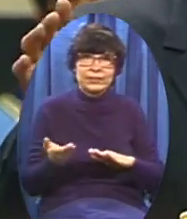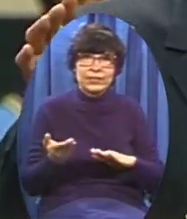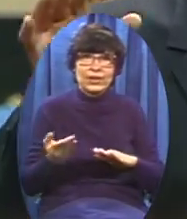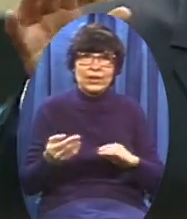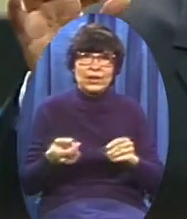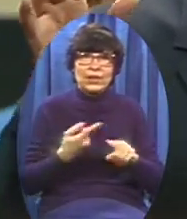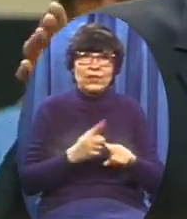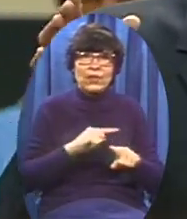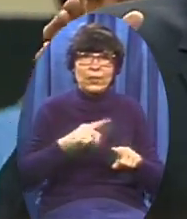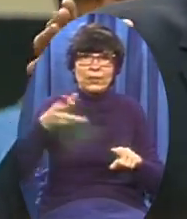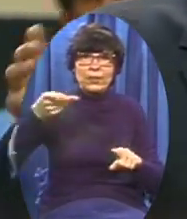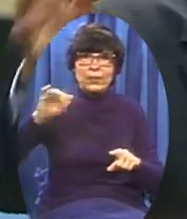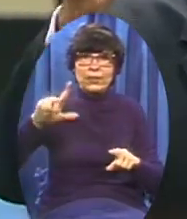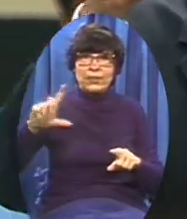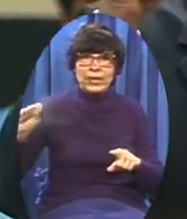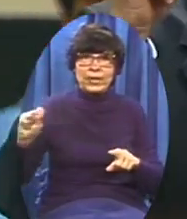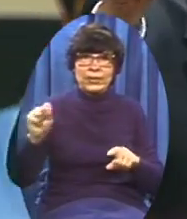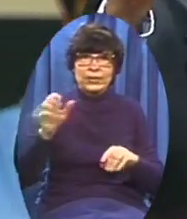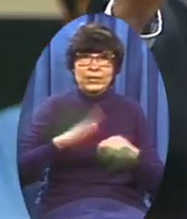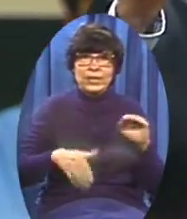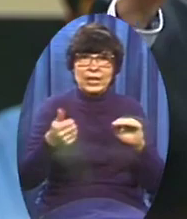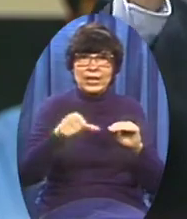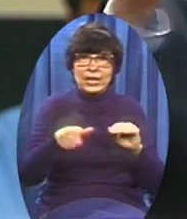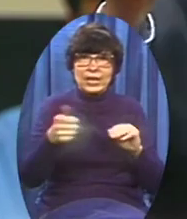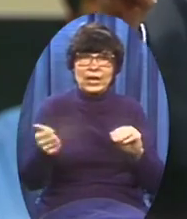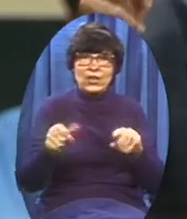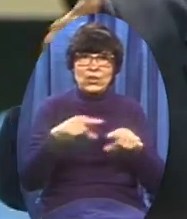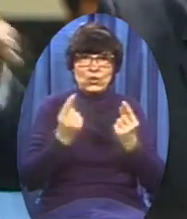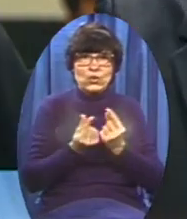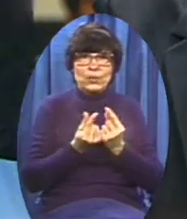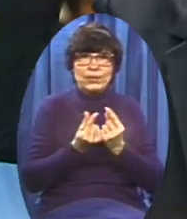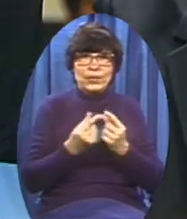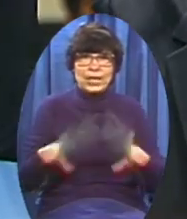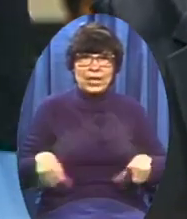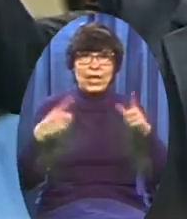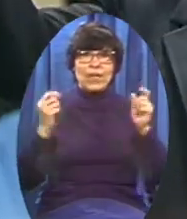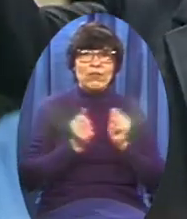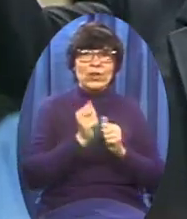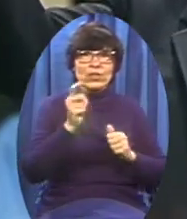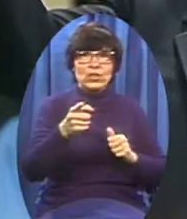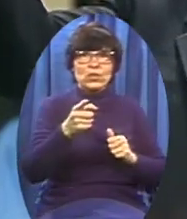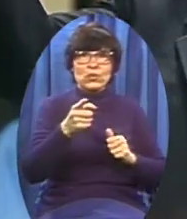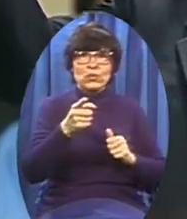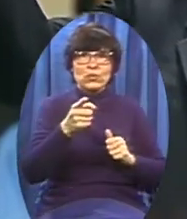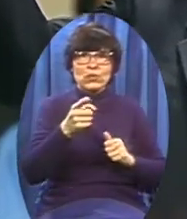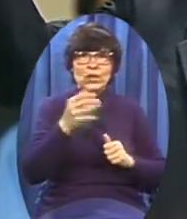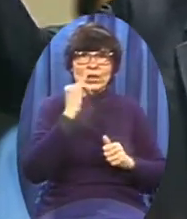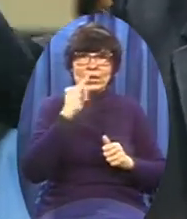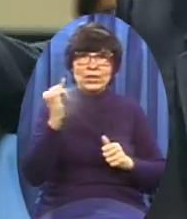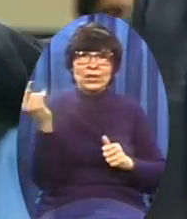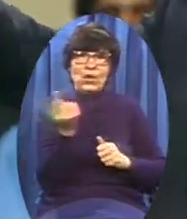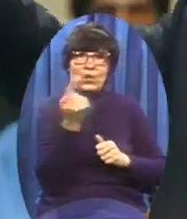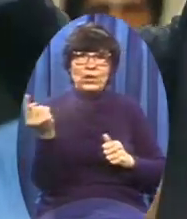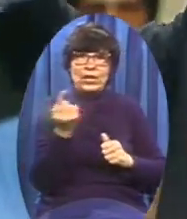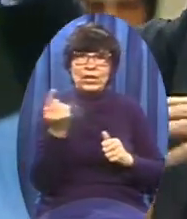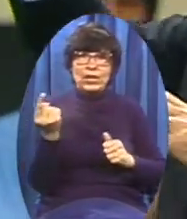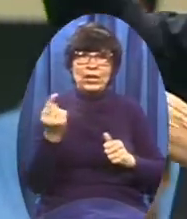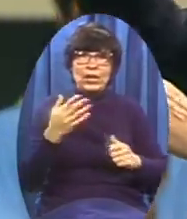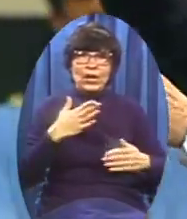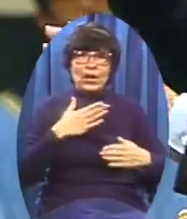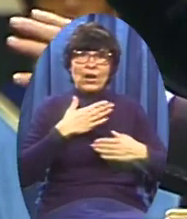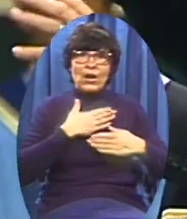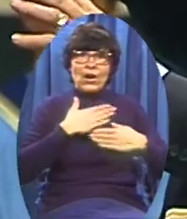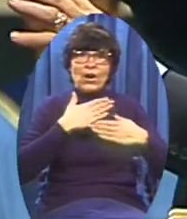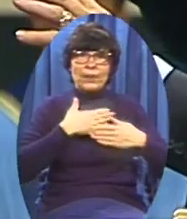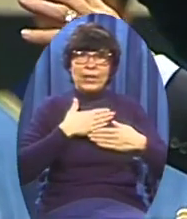countryside than any other group. And life with you is just a breath away. If I could get every young person